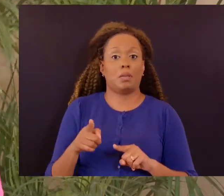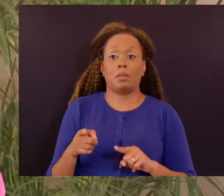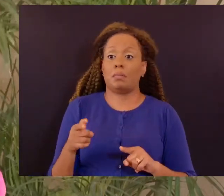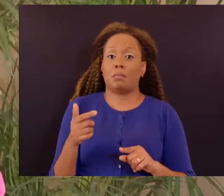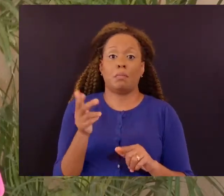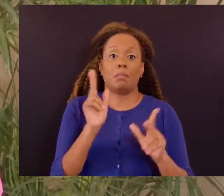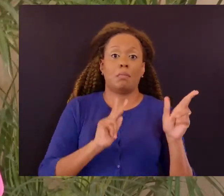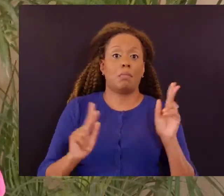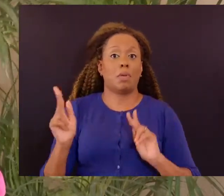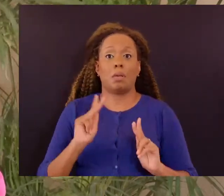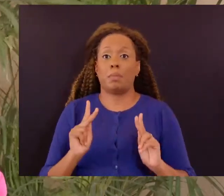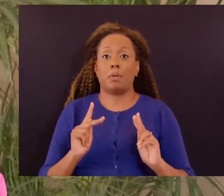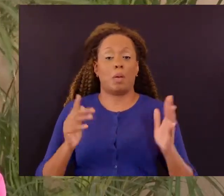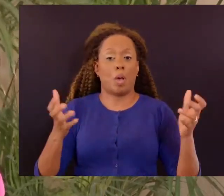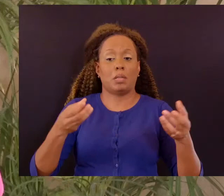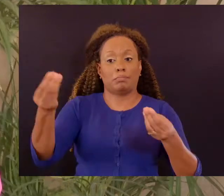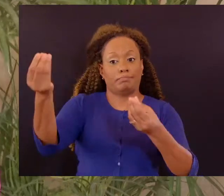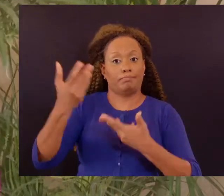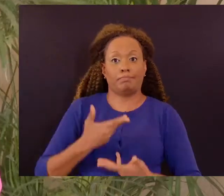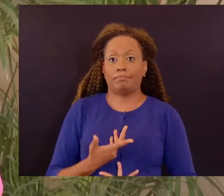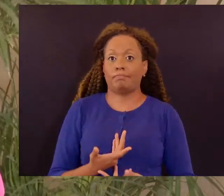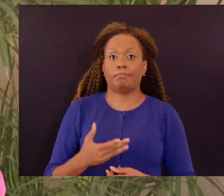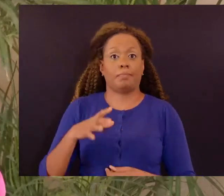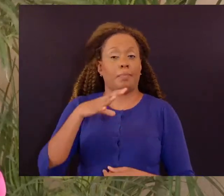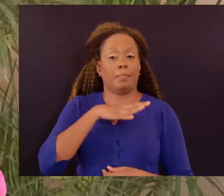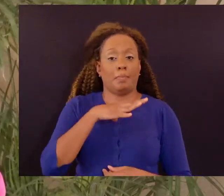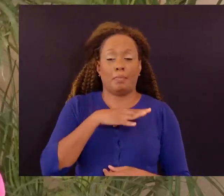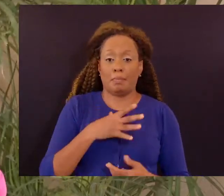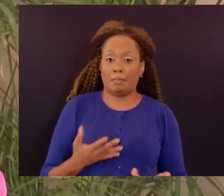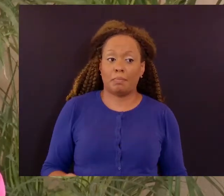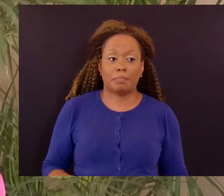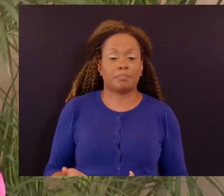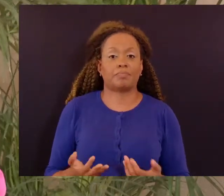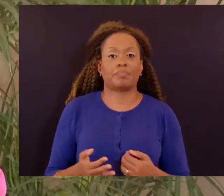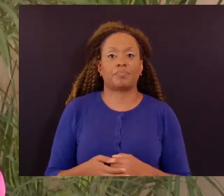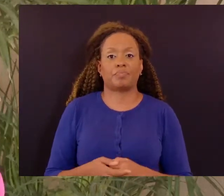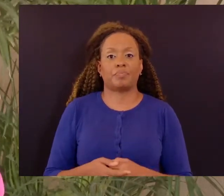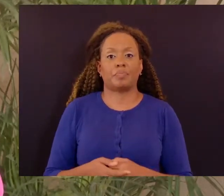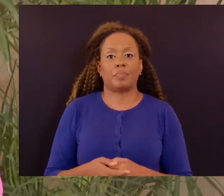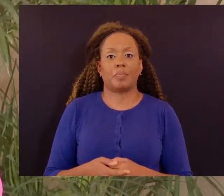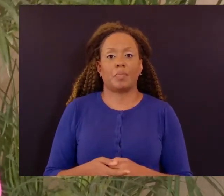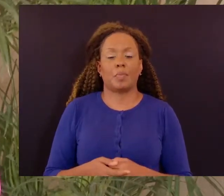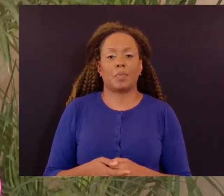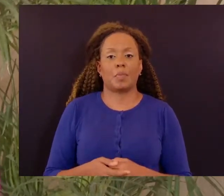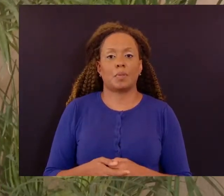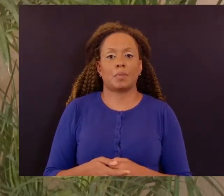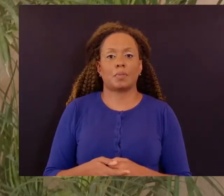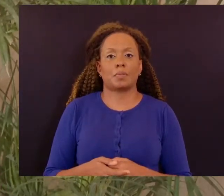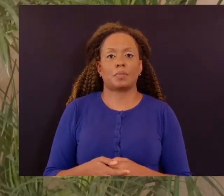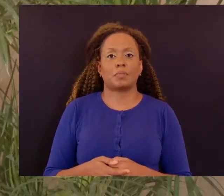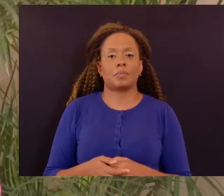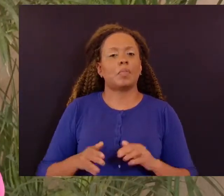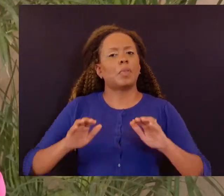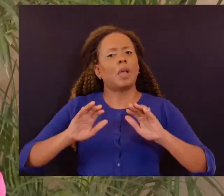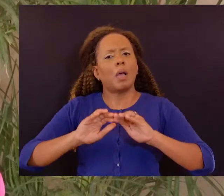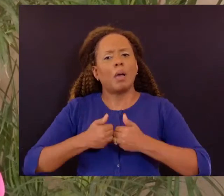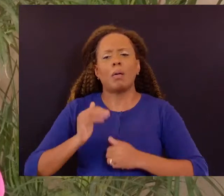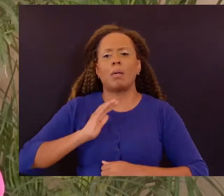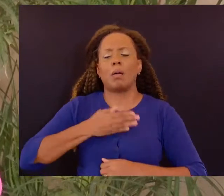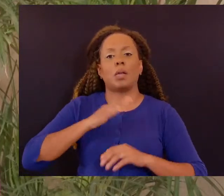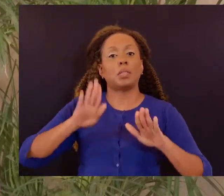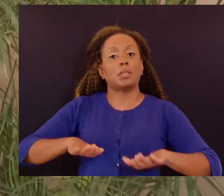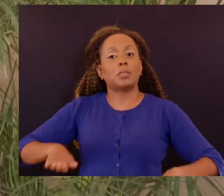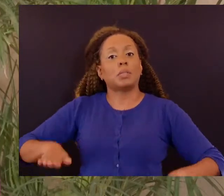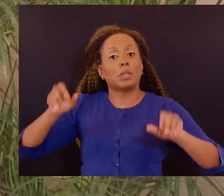suggestions from anybody regarding how do we bring our children back on track